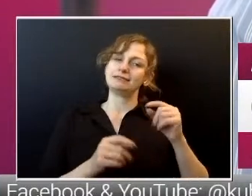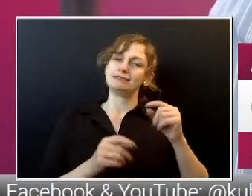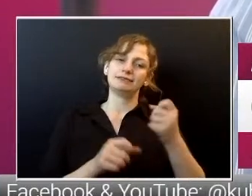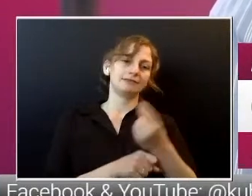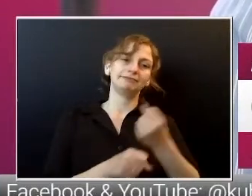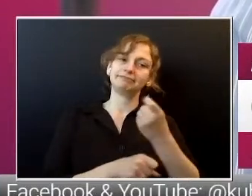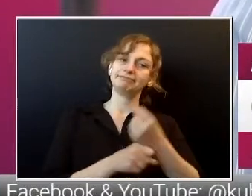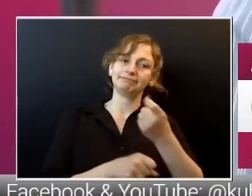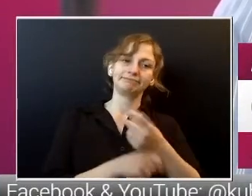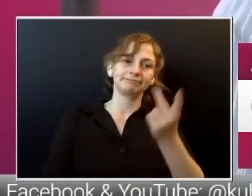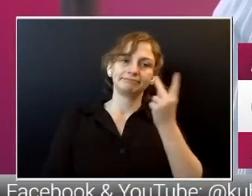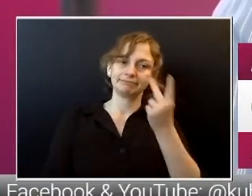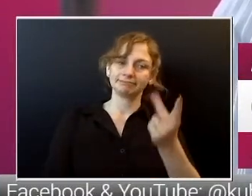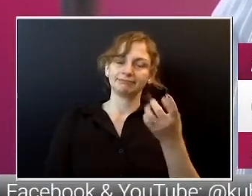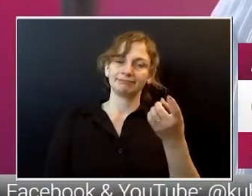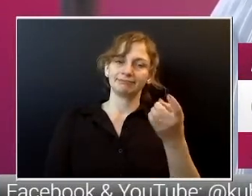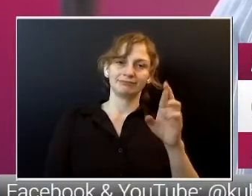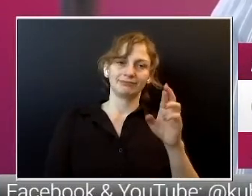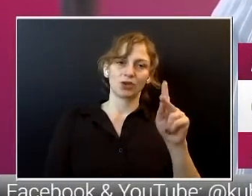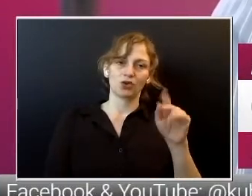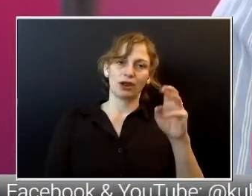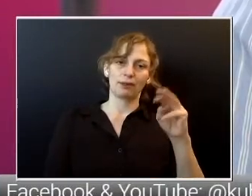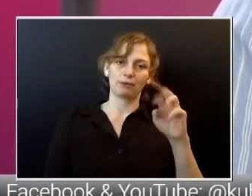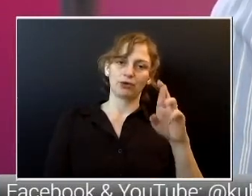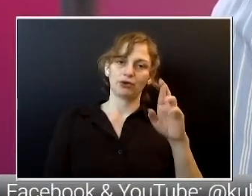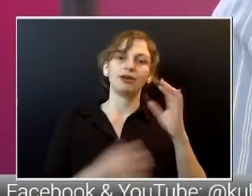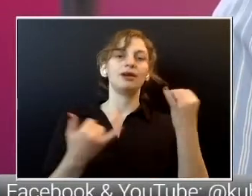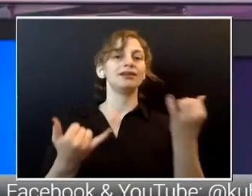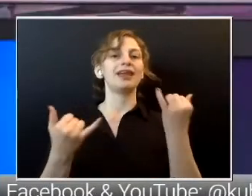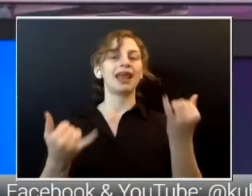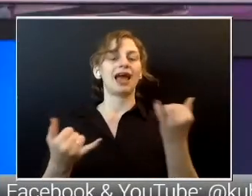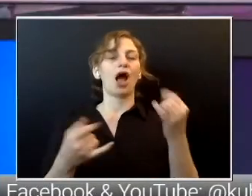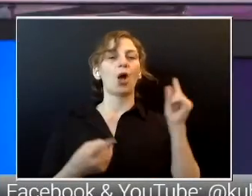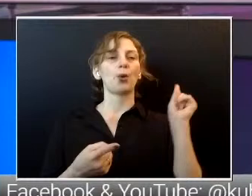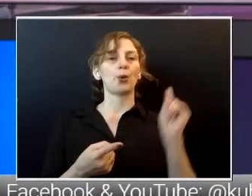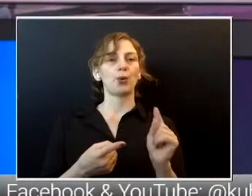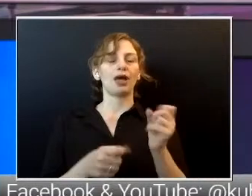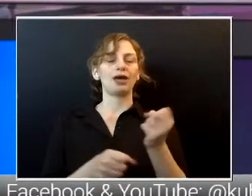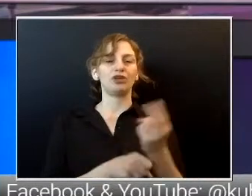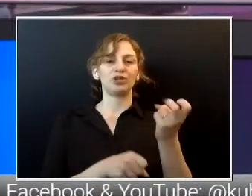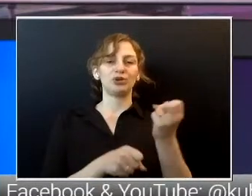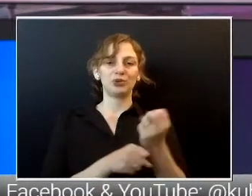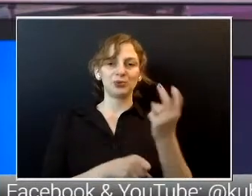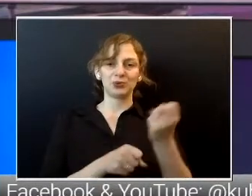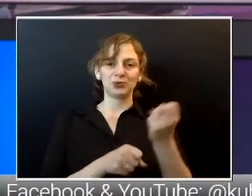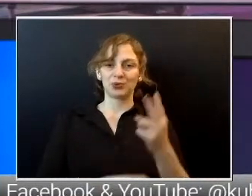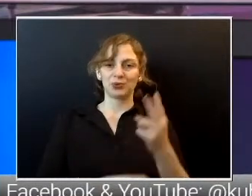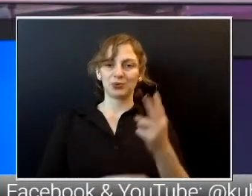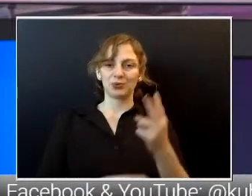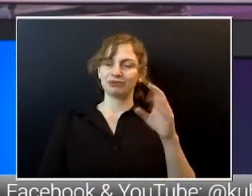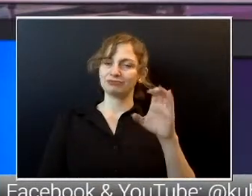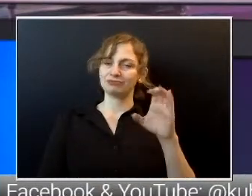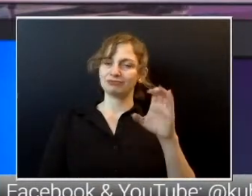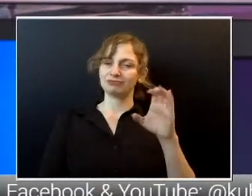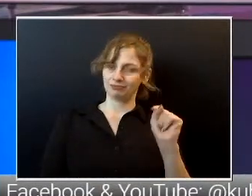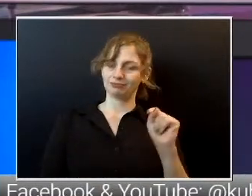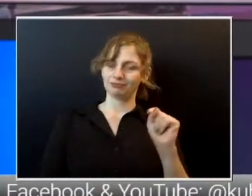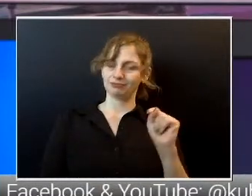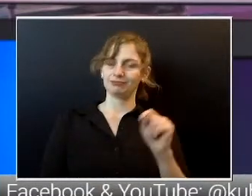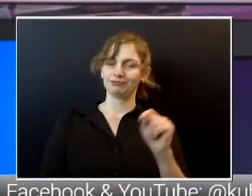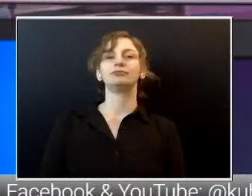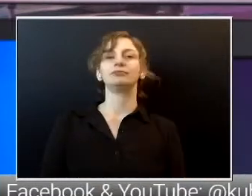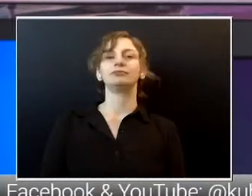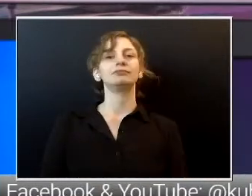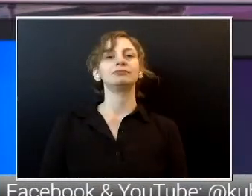it's every 2 years. Okay. I come in for a CT scan. Do you feel like in the beginning you're walking around like you feel like an eggshell?